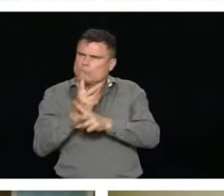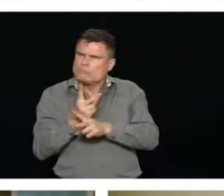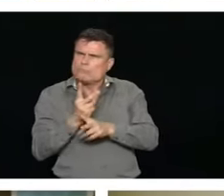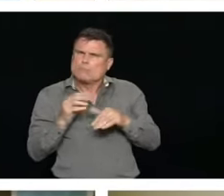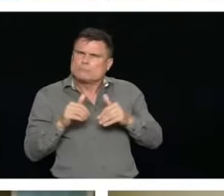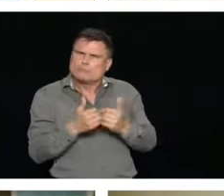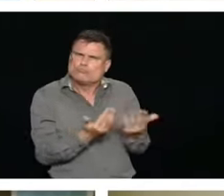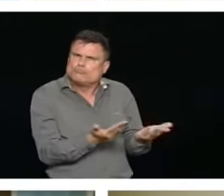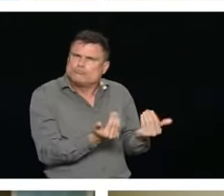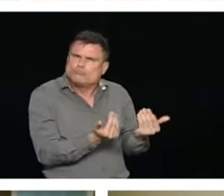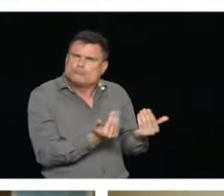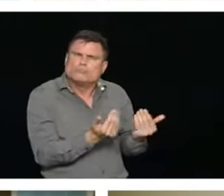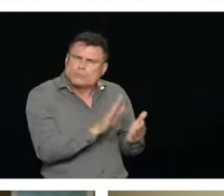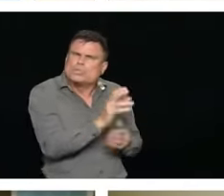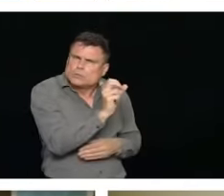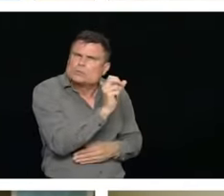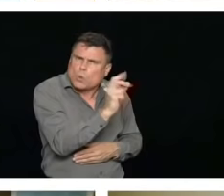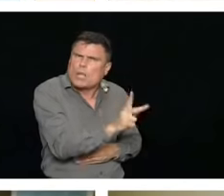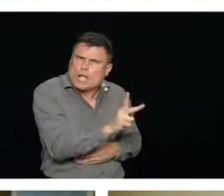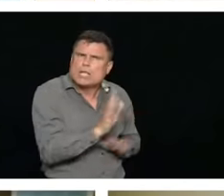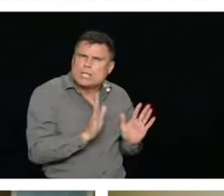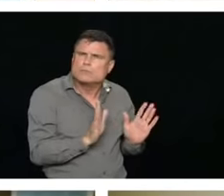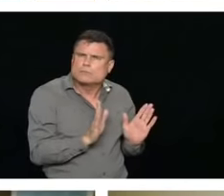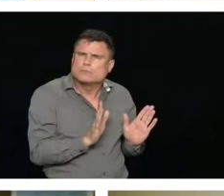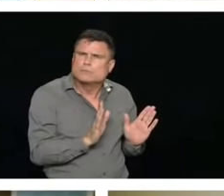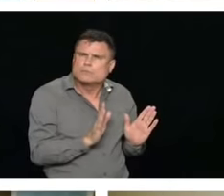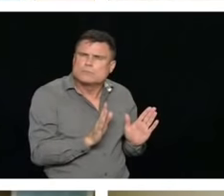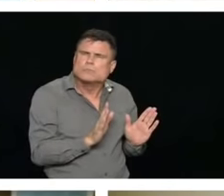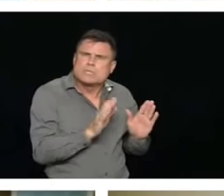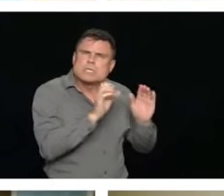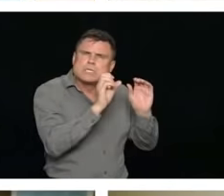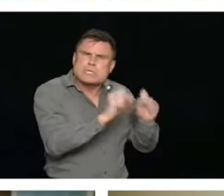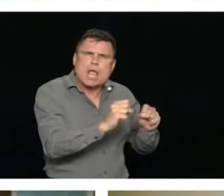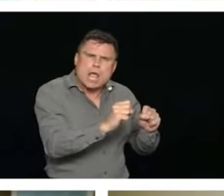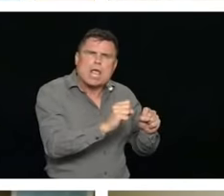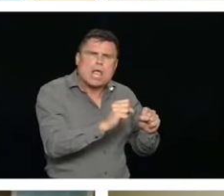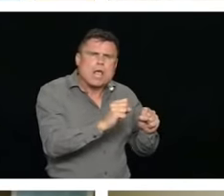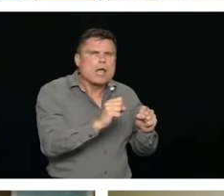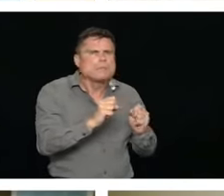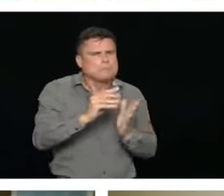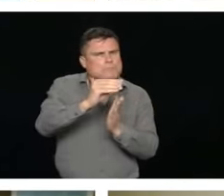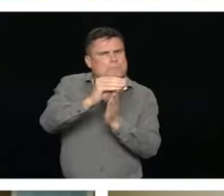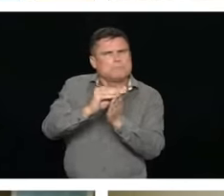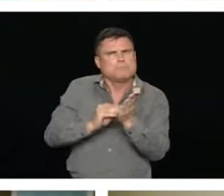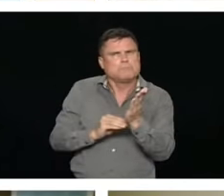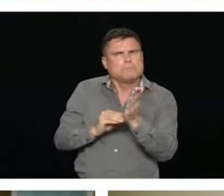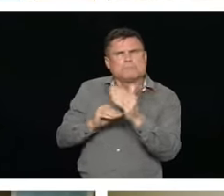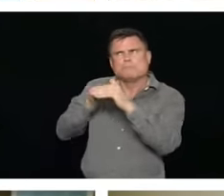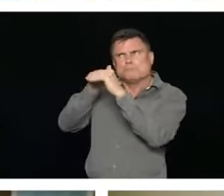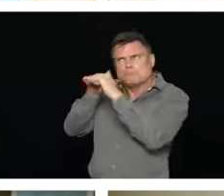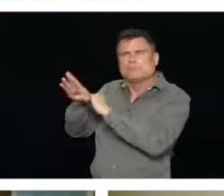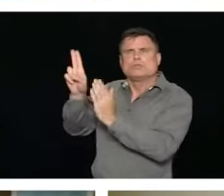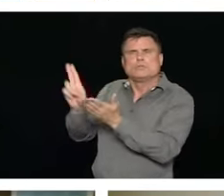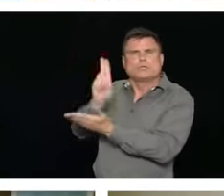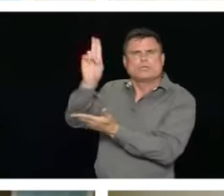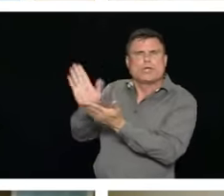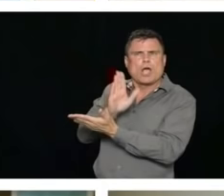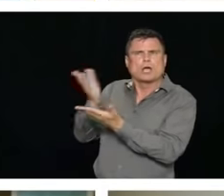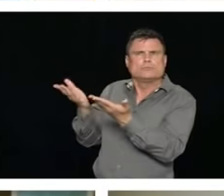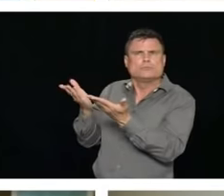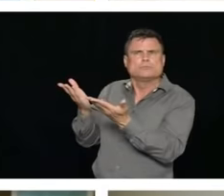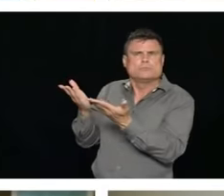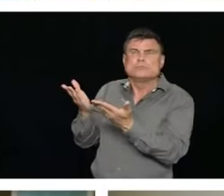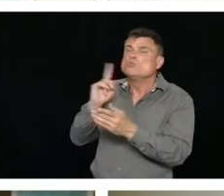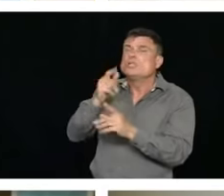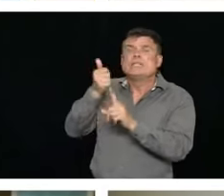and understanding that the normal completion has been changed because of the COVID-19